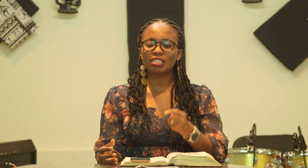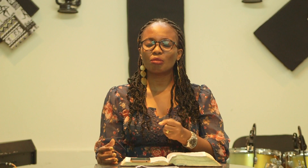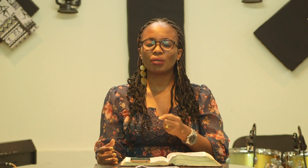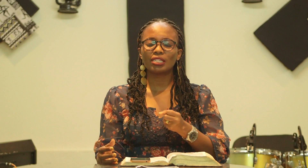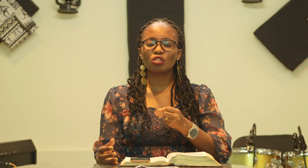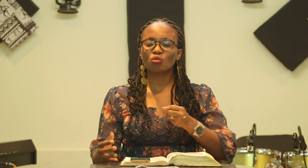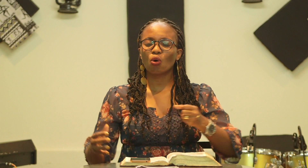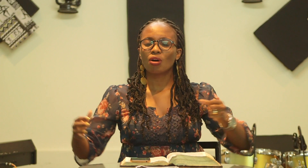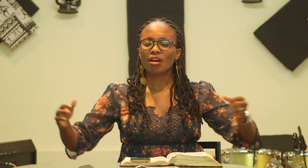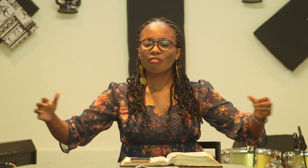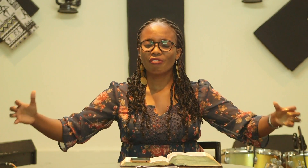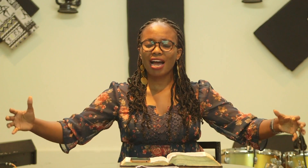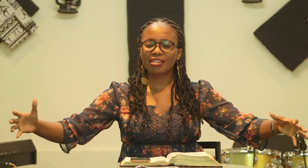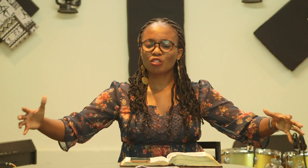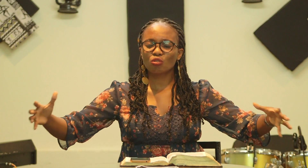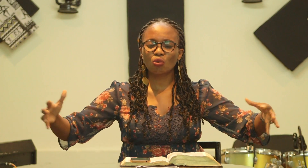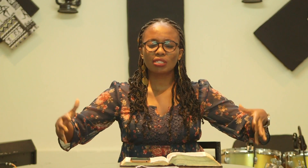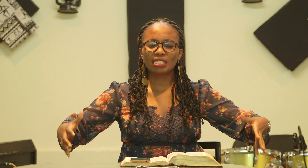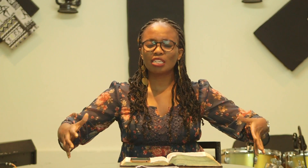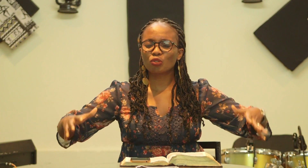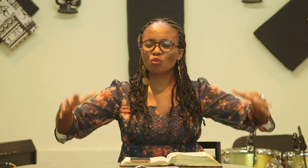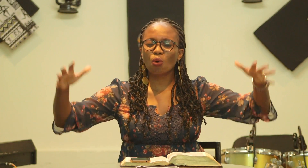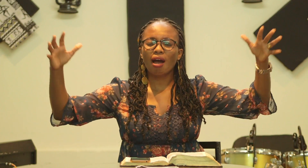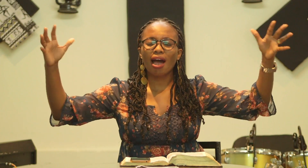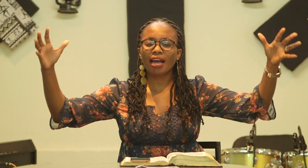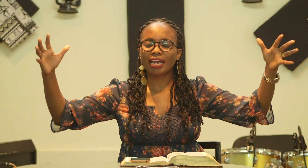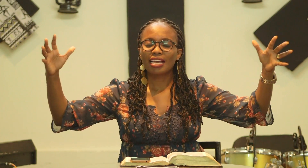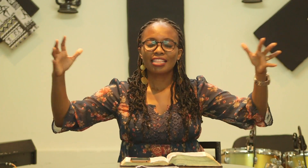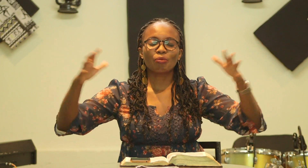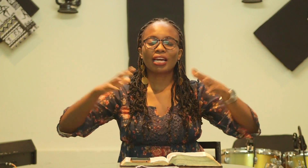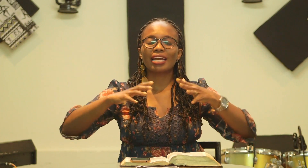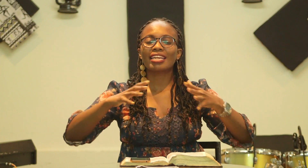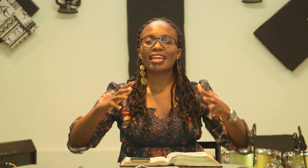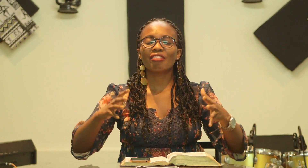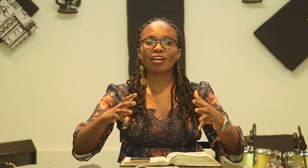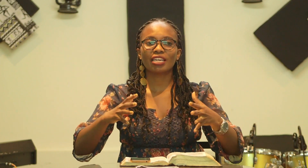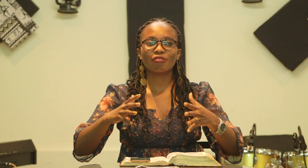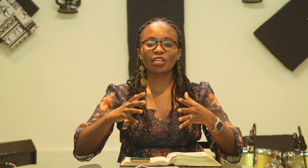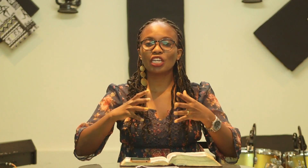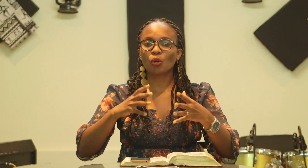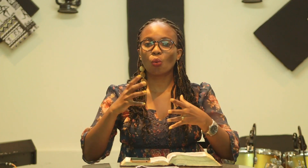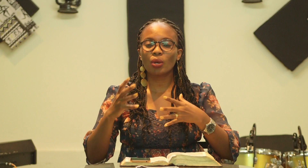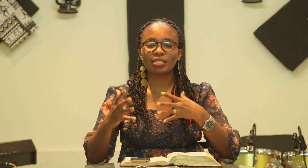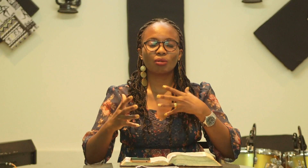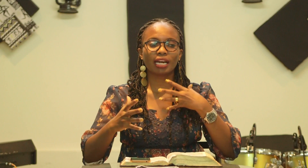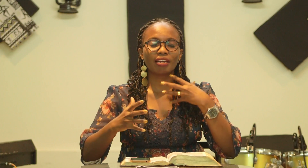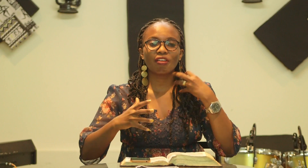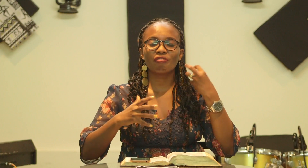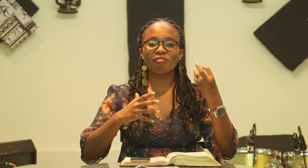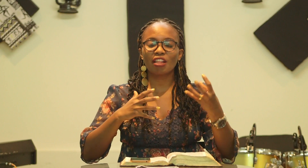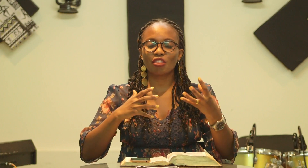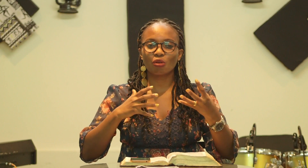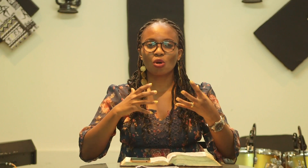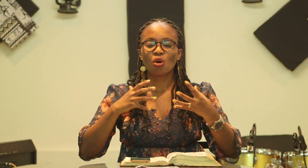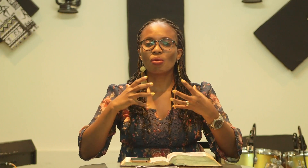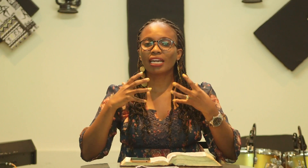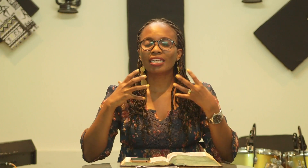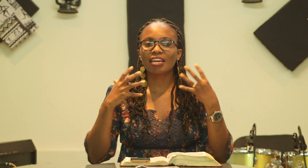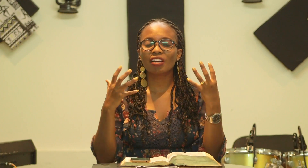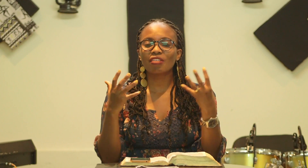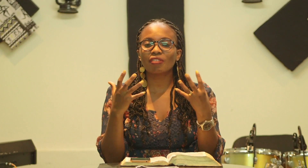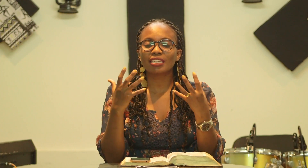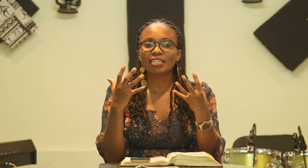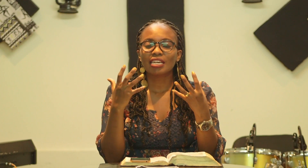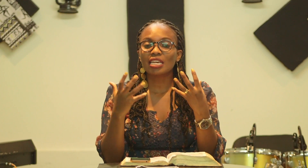so deeply, so vast, so deep, so high, that we can never even equate, we can never fathom, we